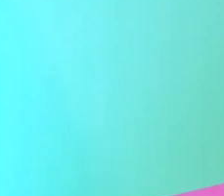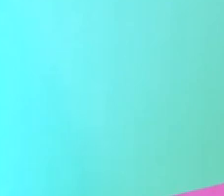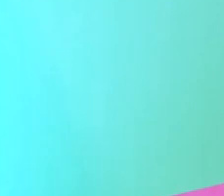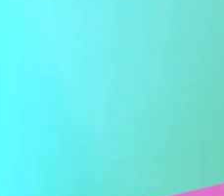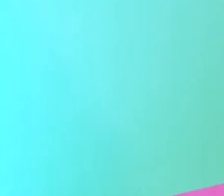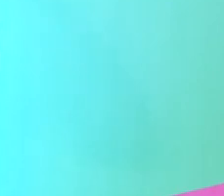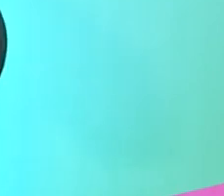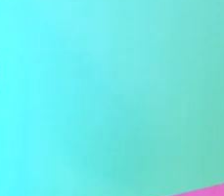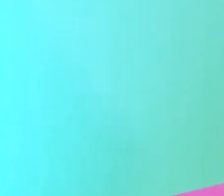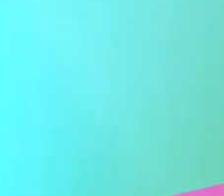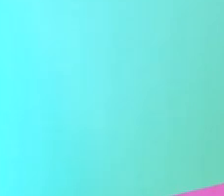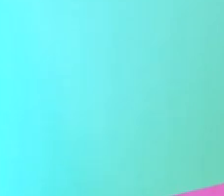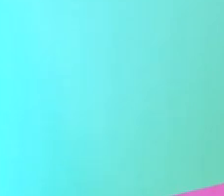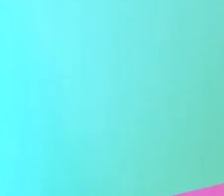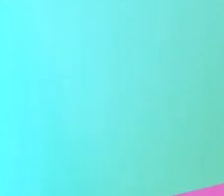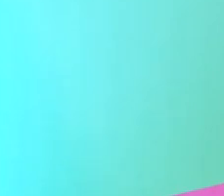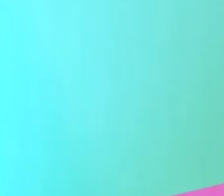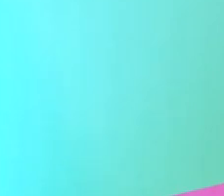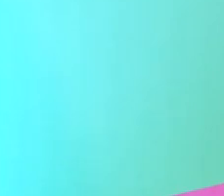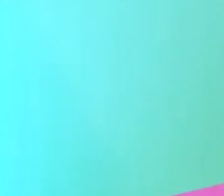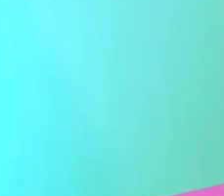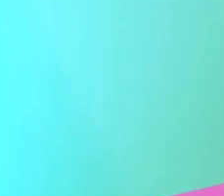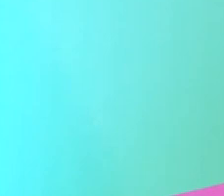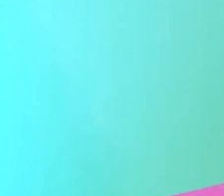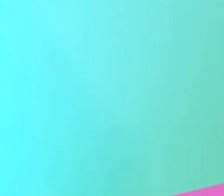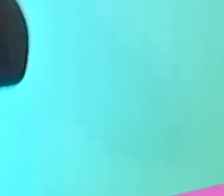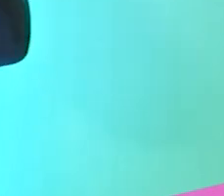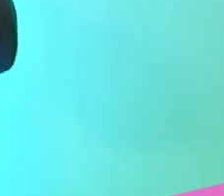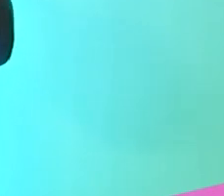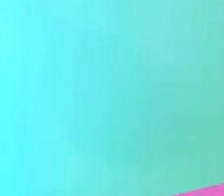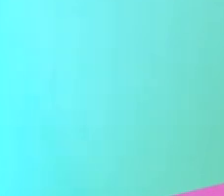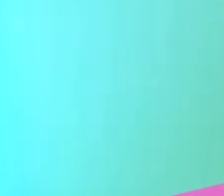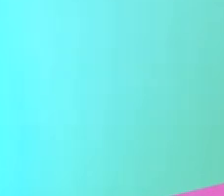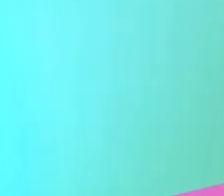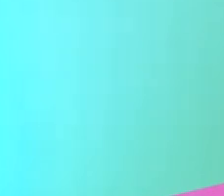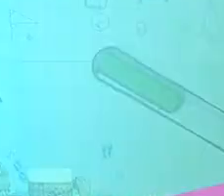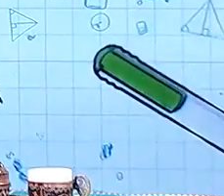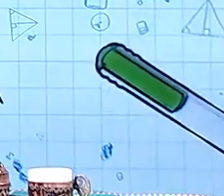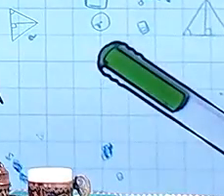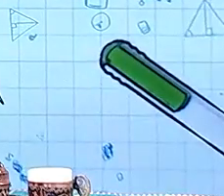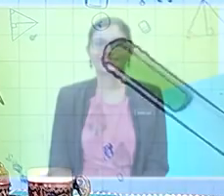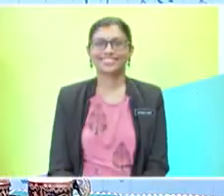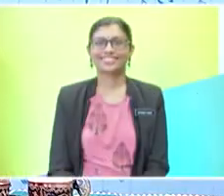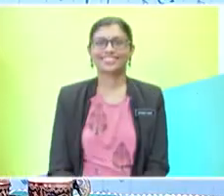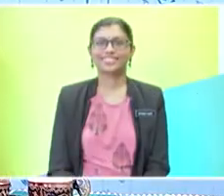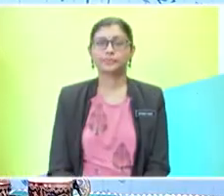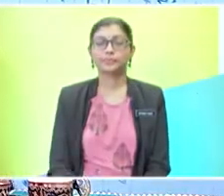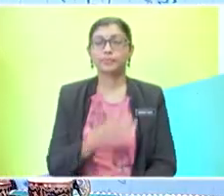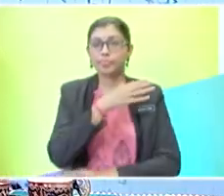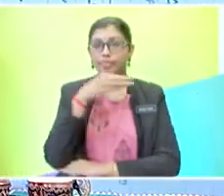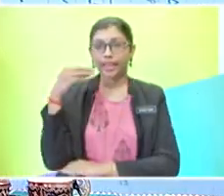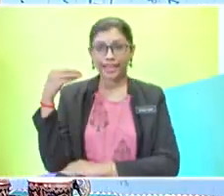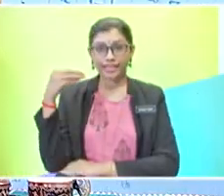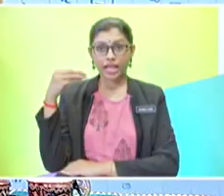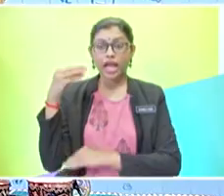Pendidikan Khas Jalan Pil, Kuala Lumpur. Hi teacher, how are you today? Excellent. And for our lesson,